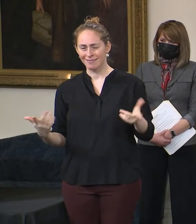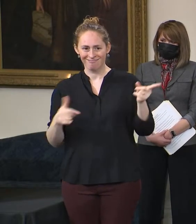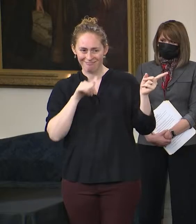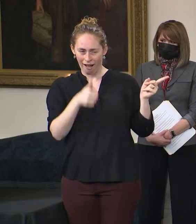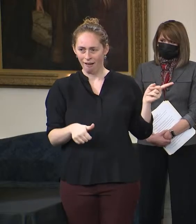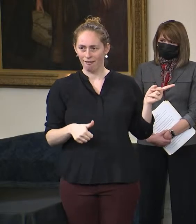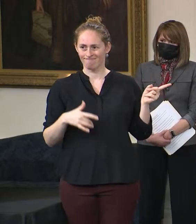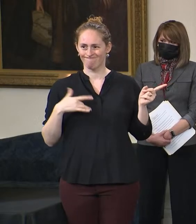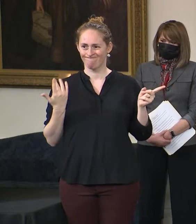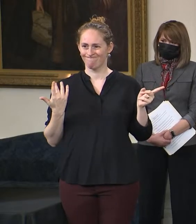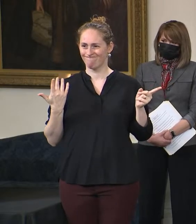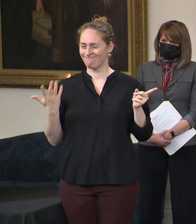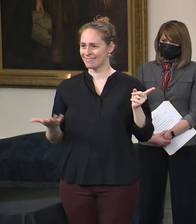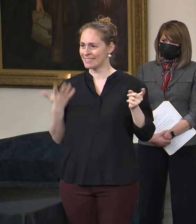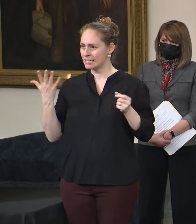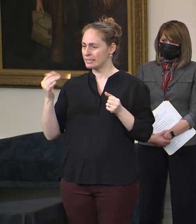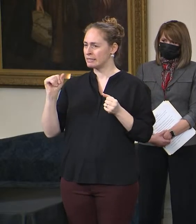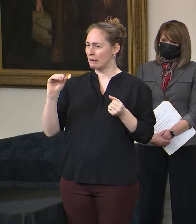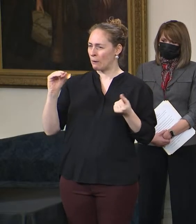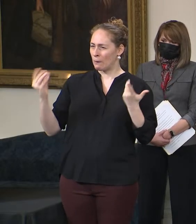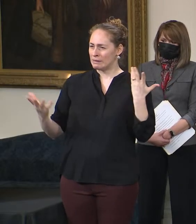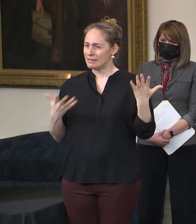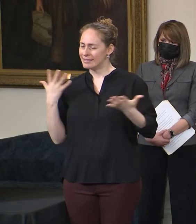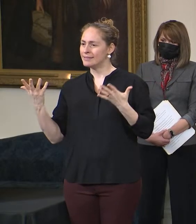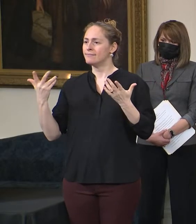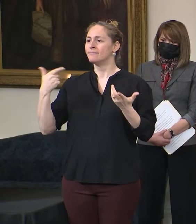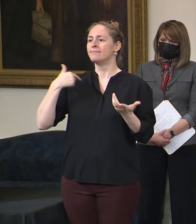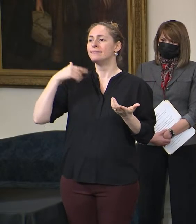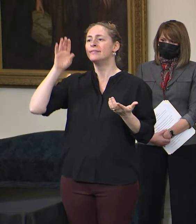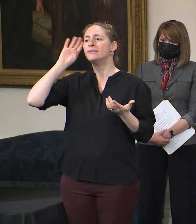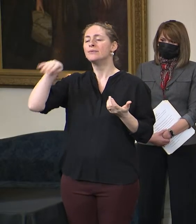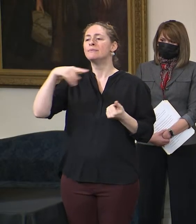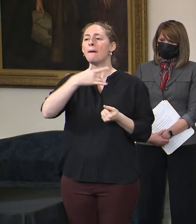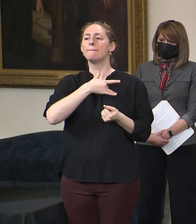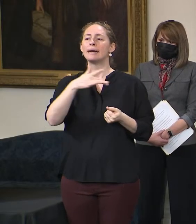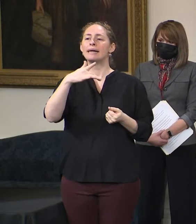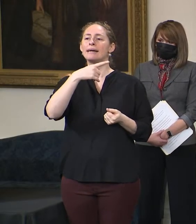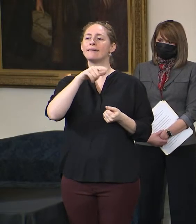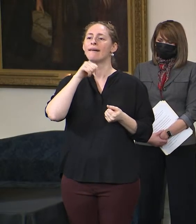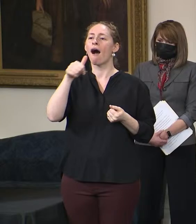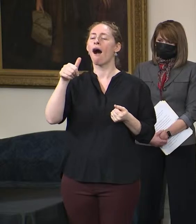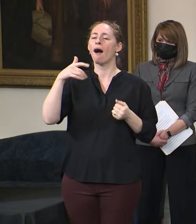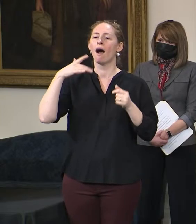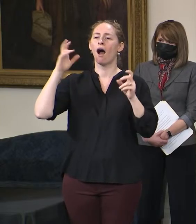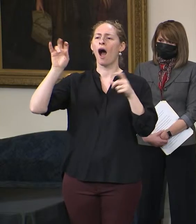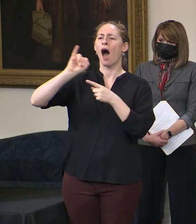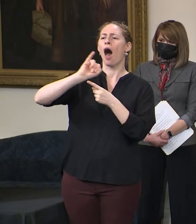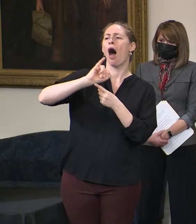man who doesn't deal in what ifs, but if Congress passed